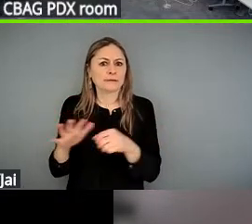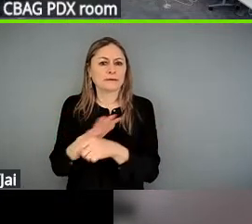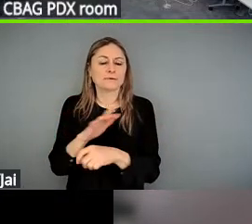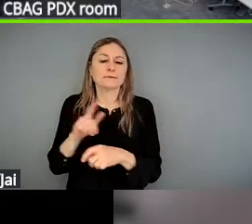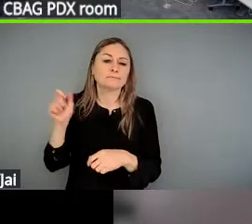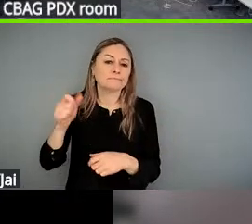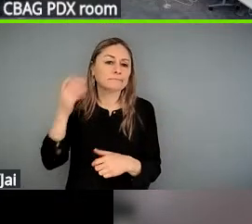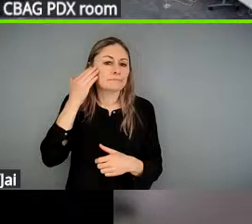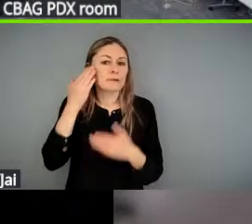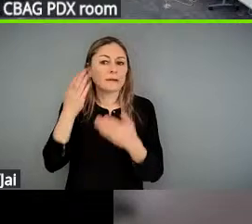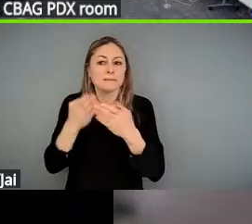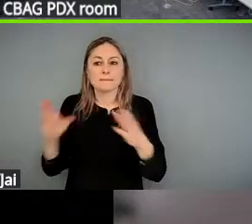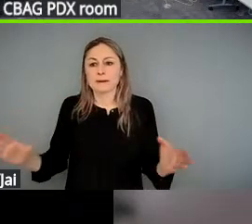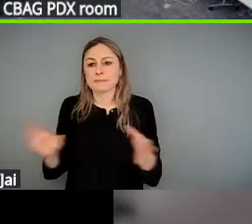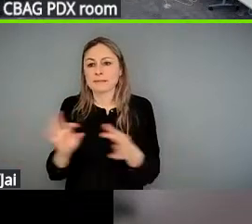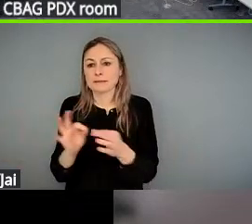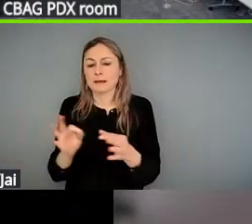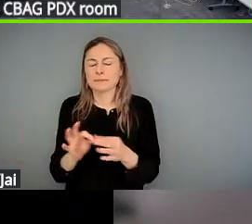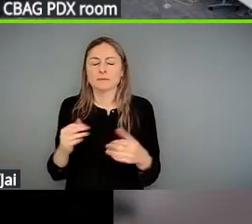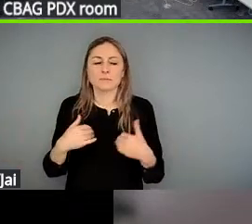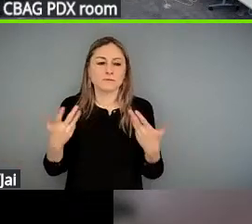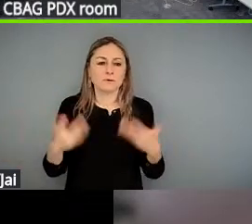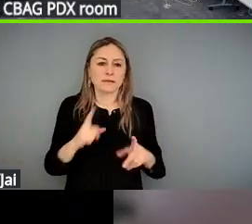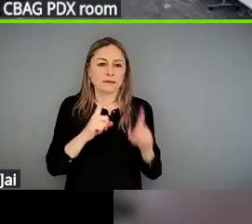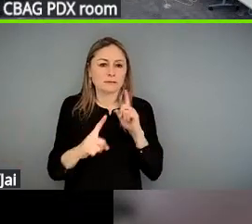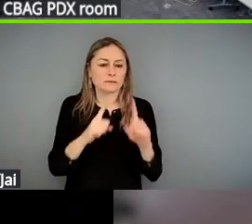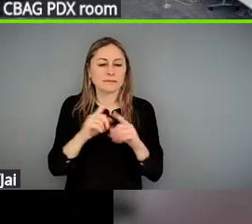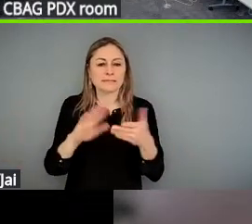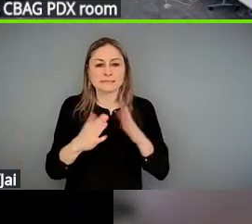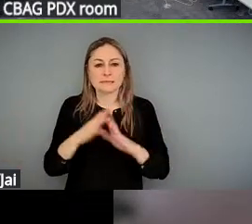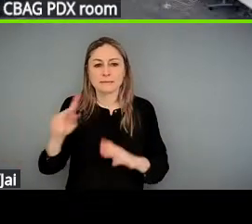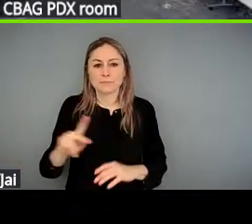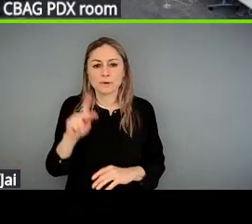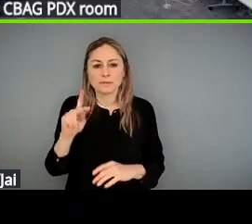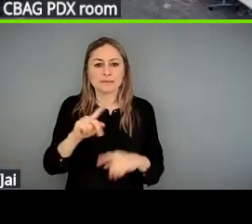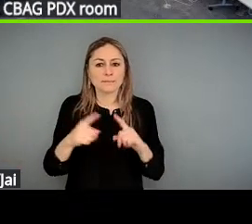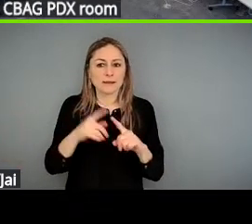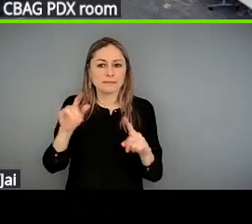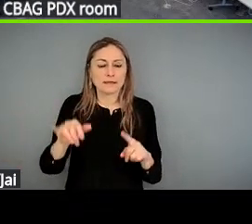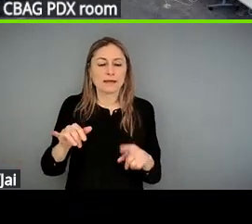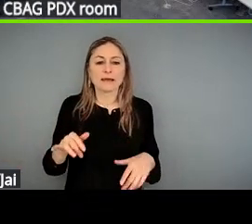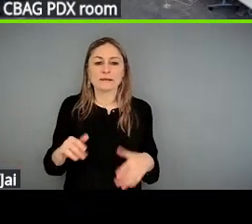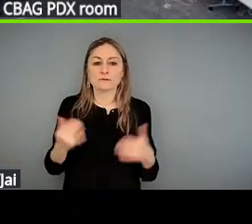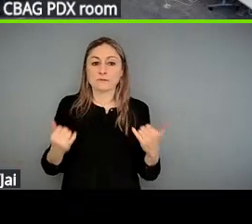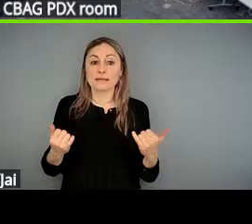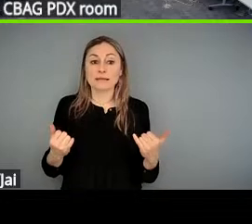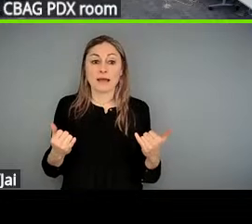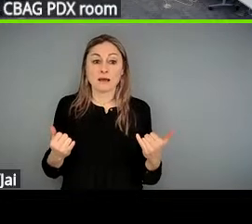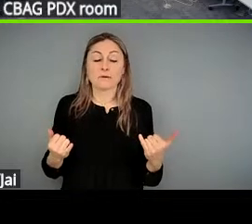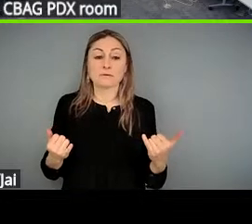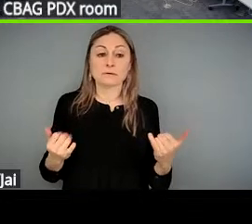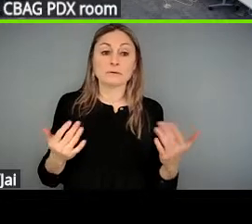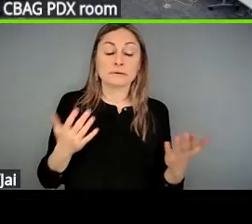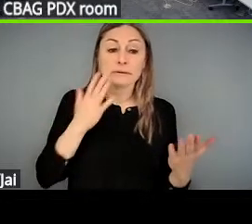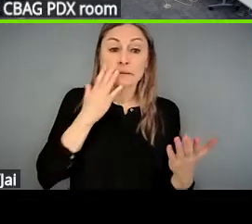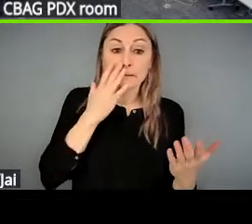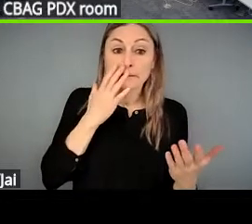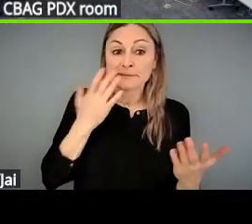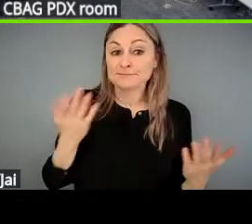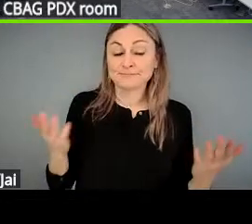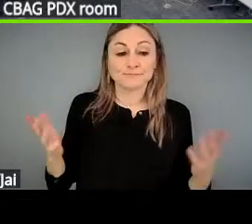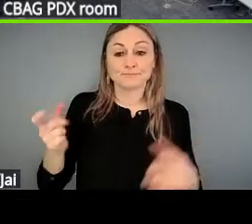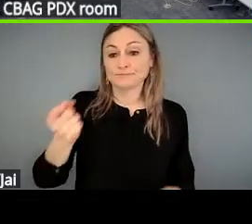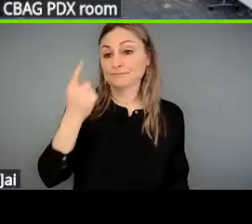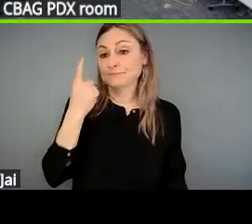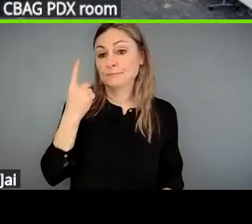I know we've had conversations with the city of Portland about it. Right now I completely